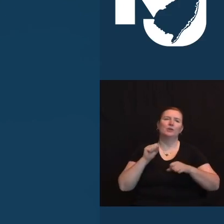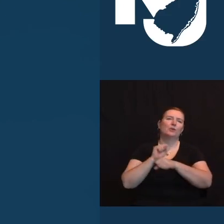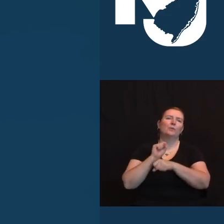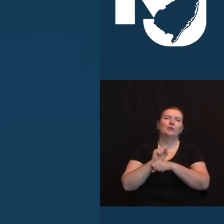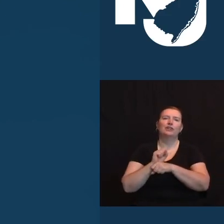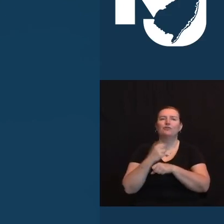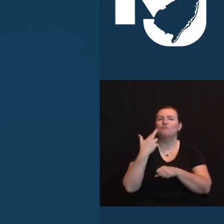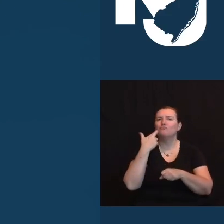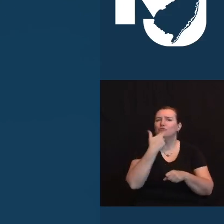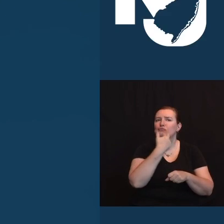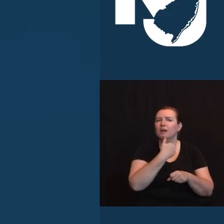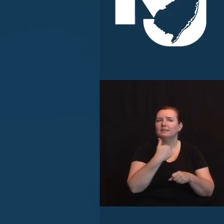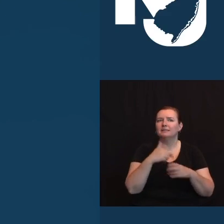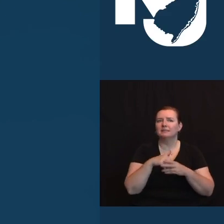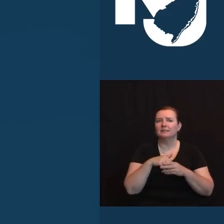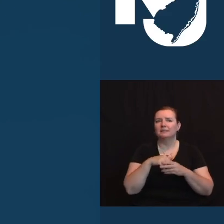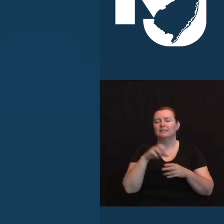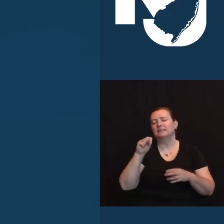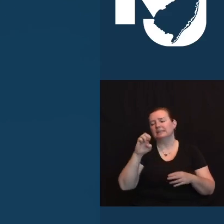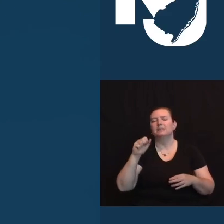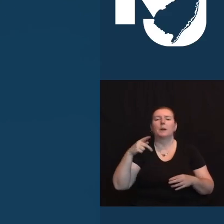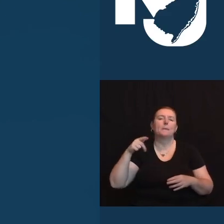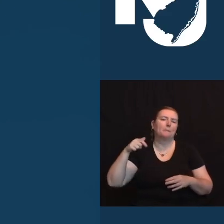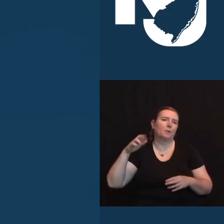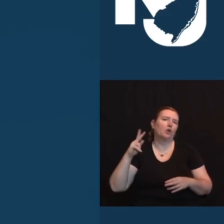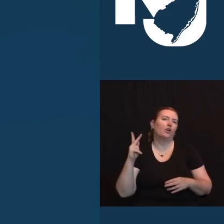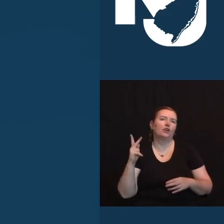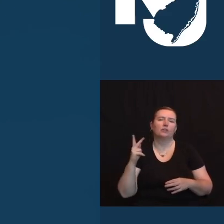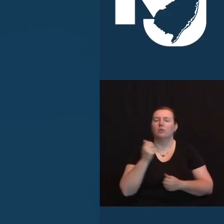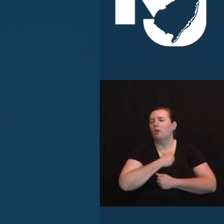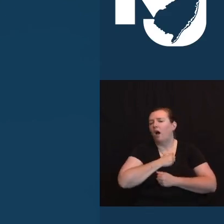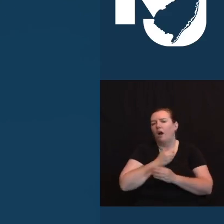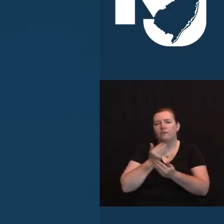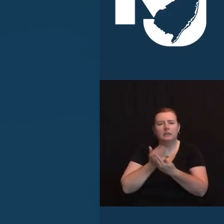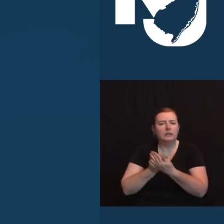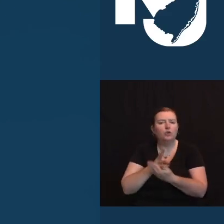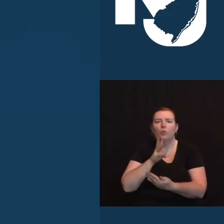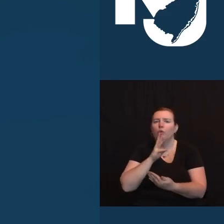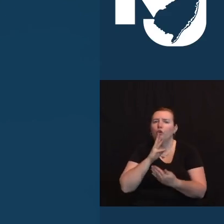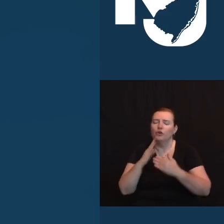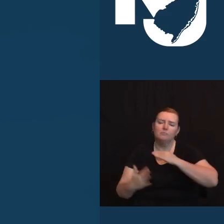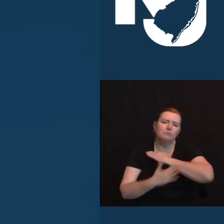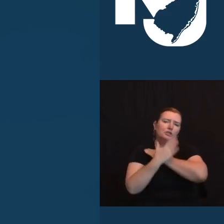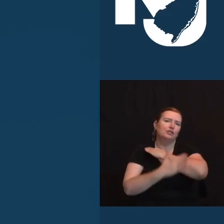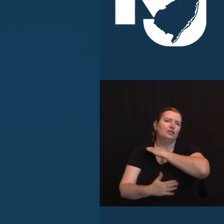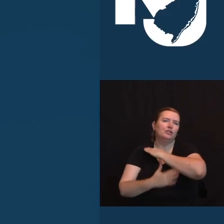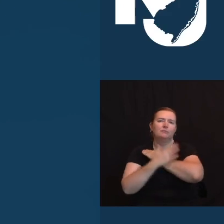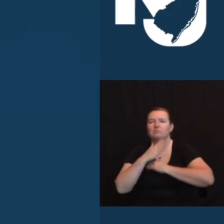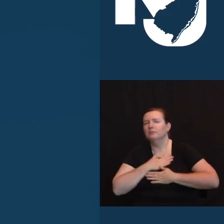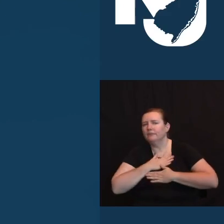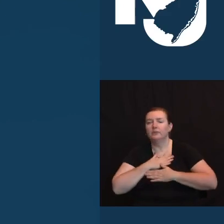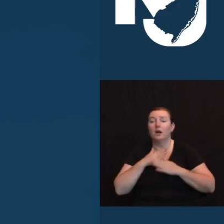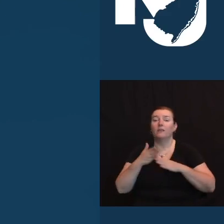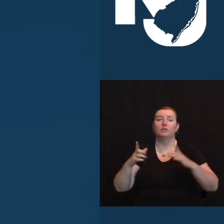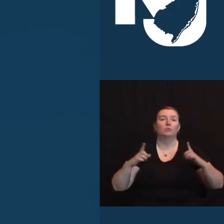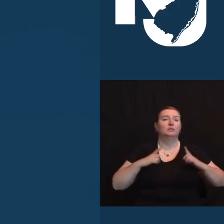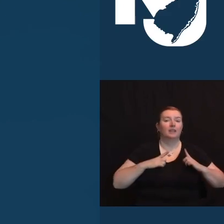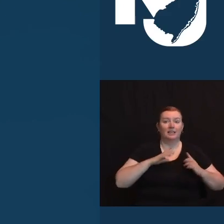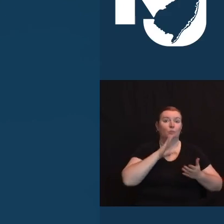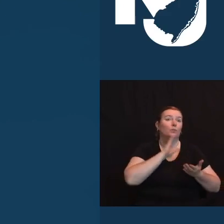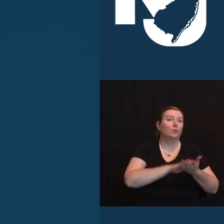Park. Being near the water was a lifetime love, and after their respective retirements, Joe and Carol would split their